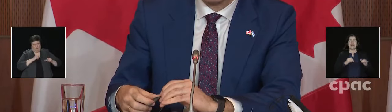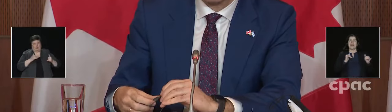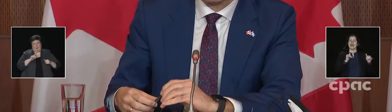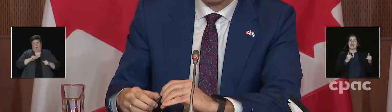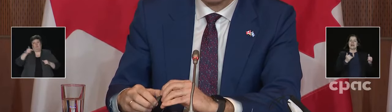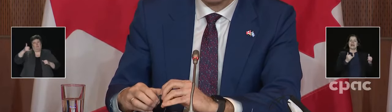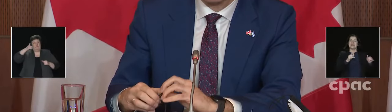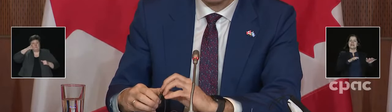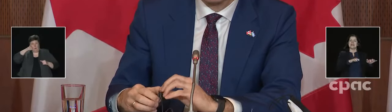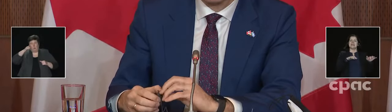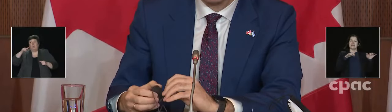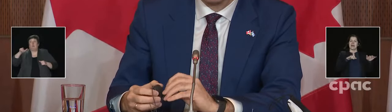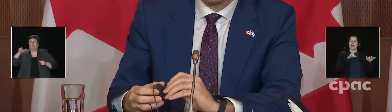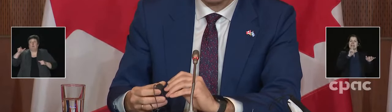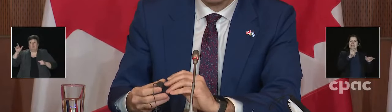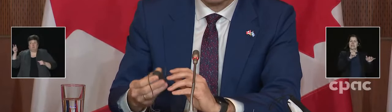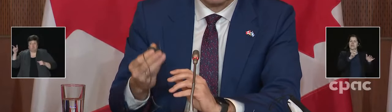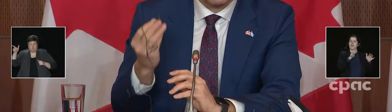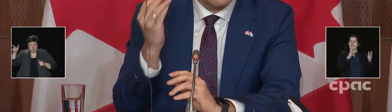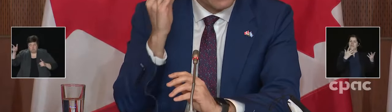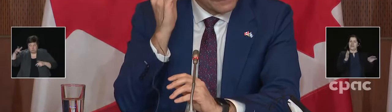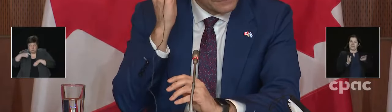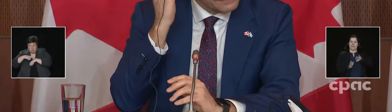if there is time. Over to you, operator.